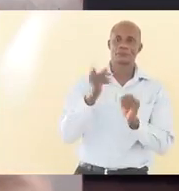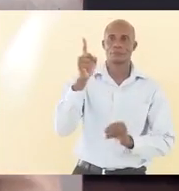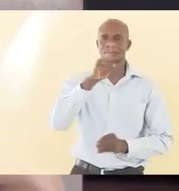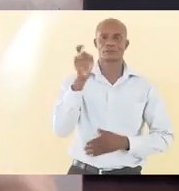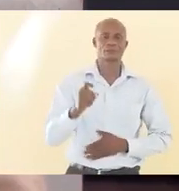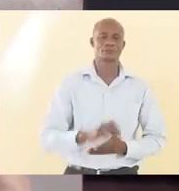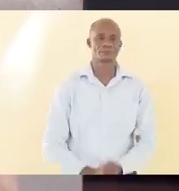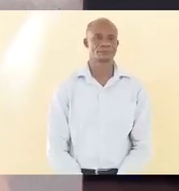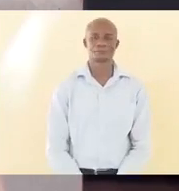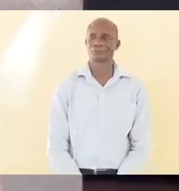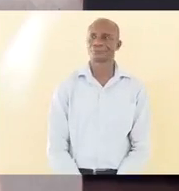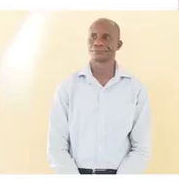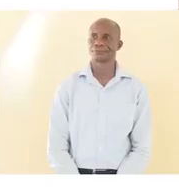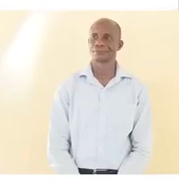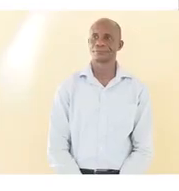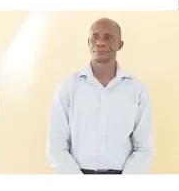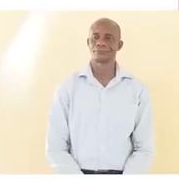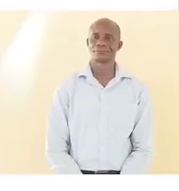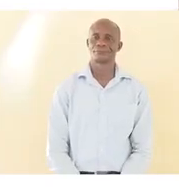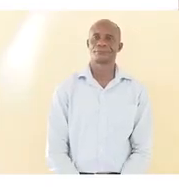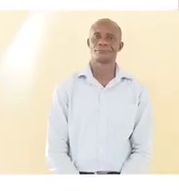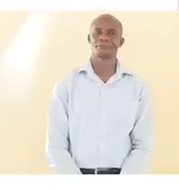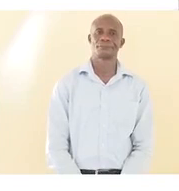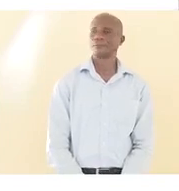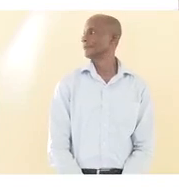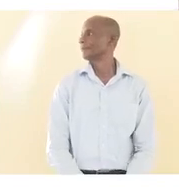Number one. And so,